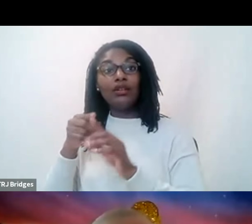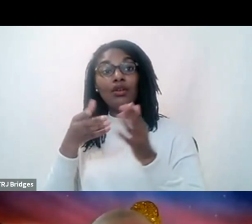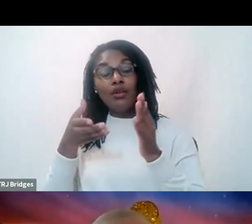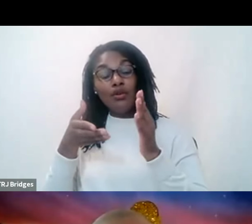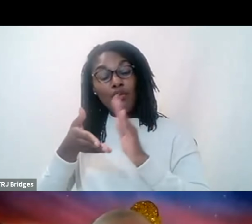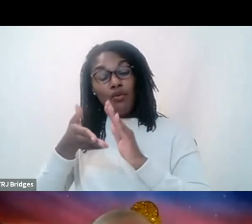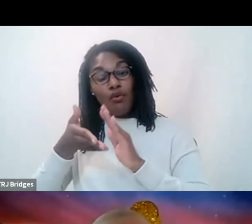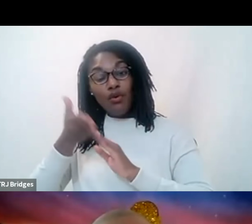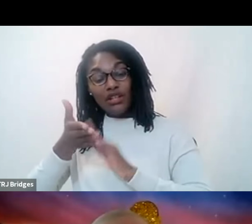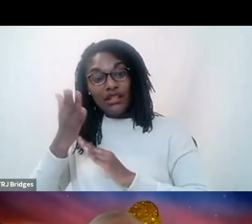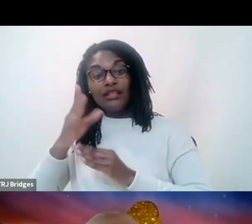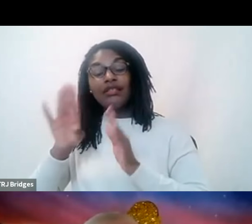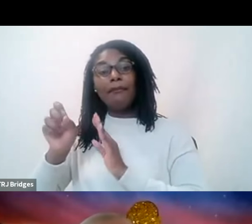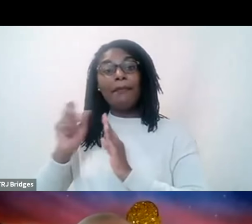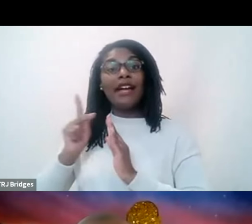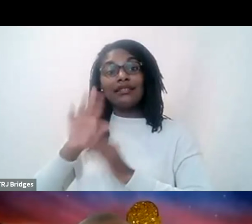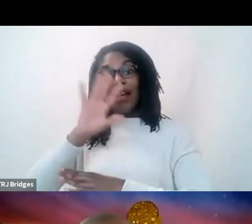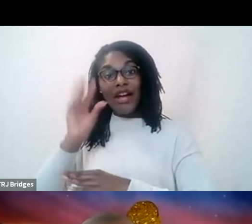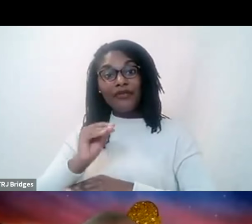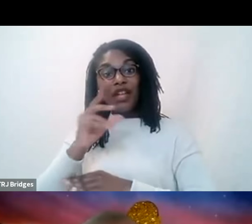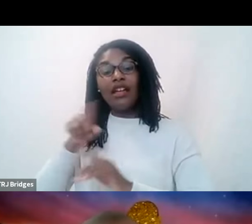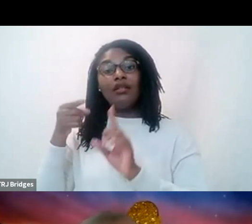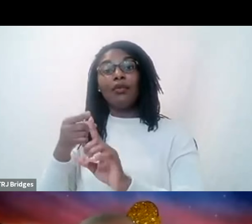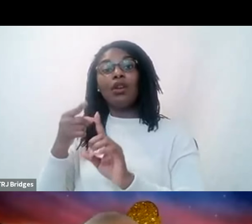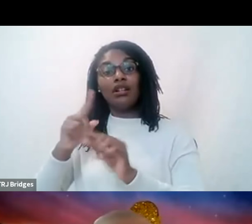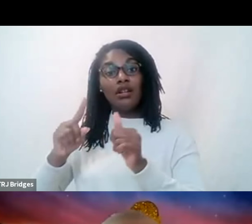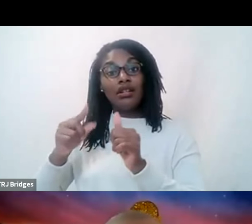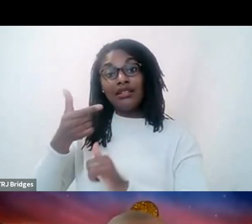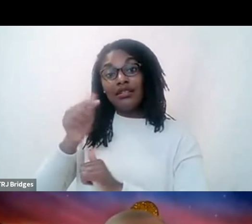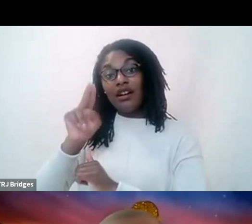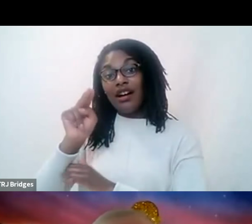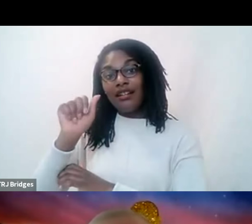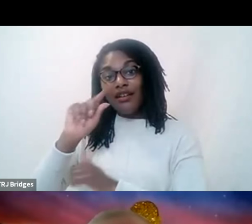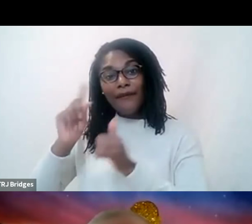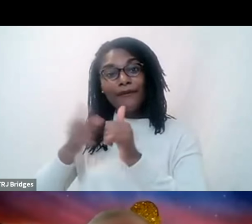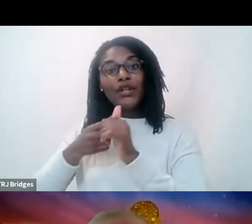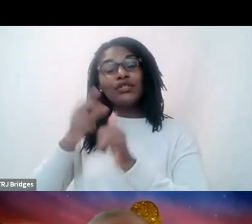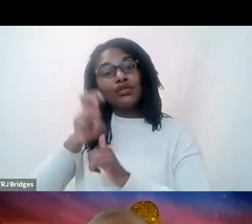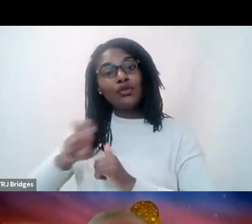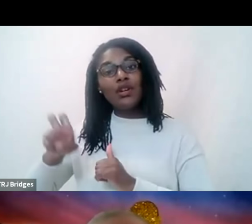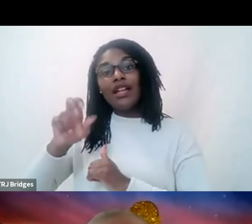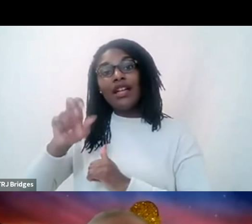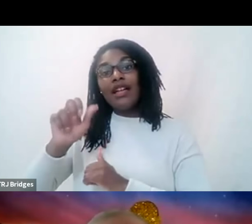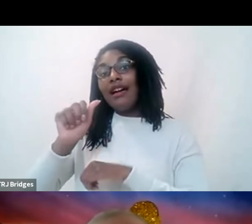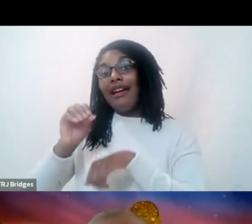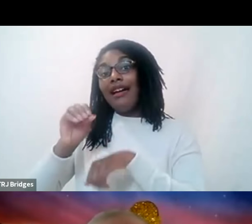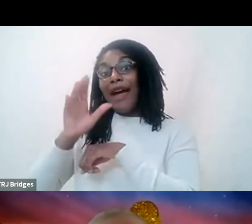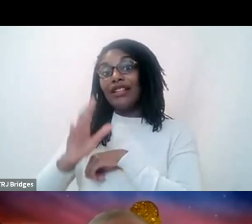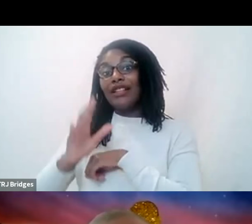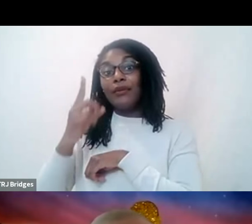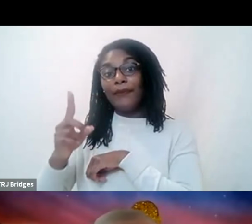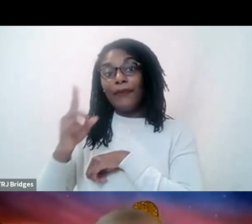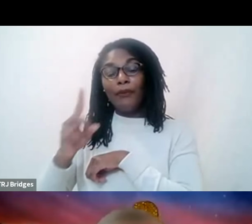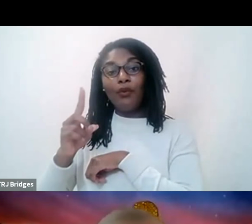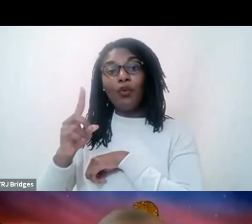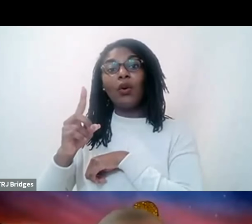and Tour and has been appointed as Ghana's first African American tourism ambassador by the Ghana Ministry of Tourism,